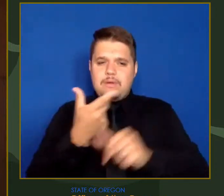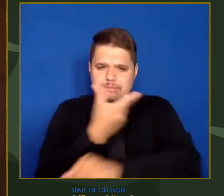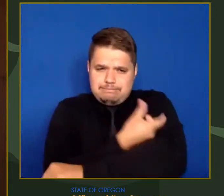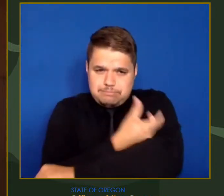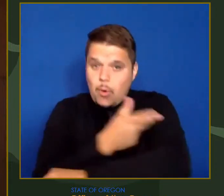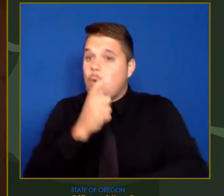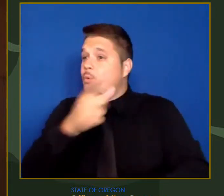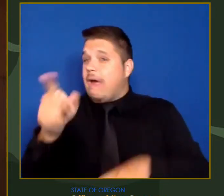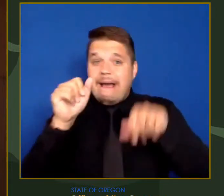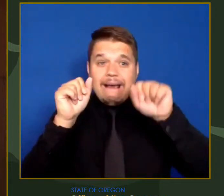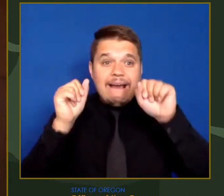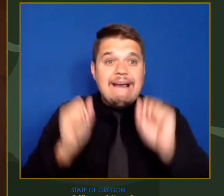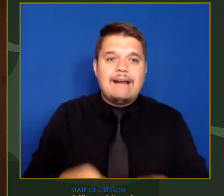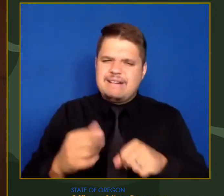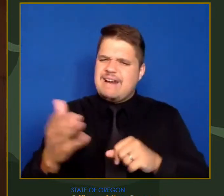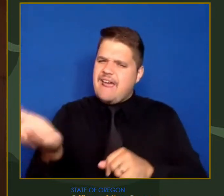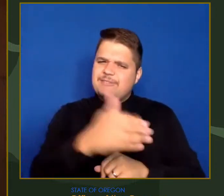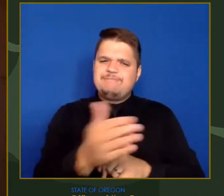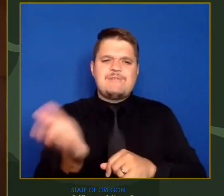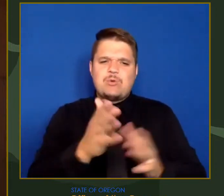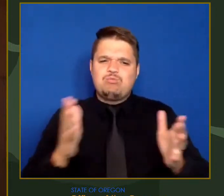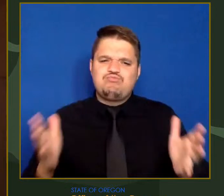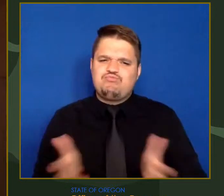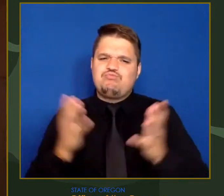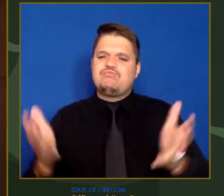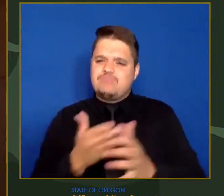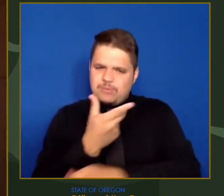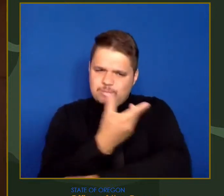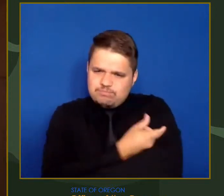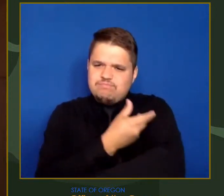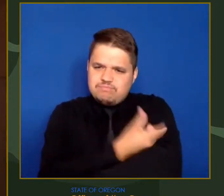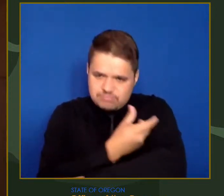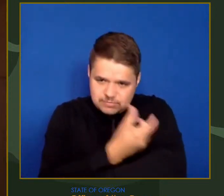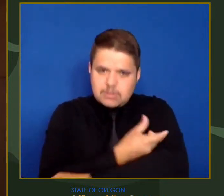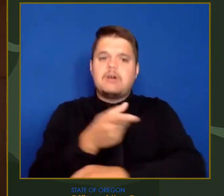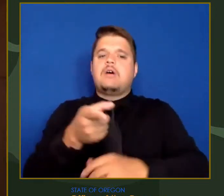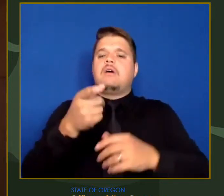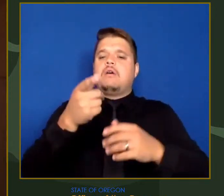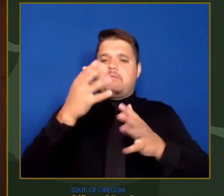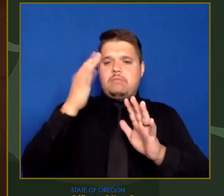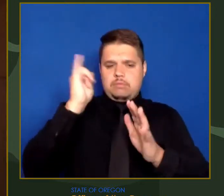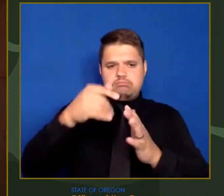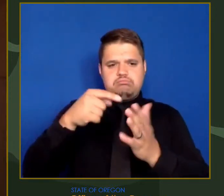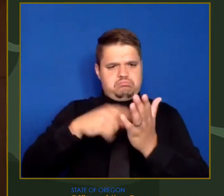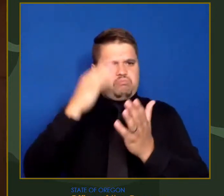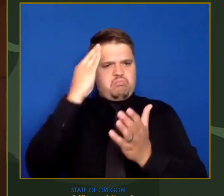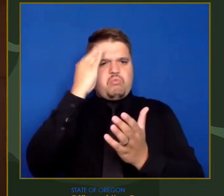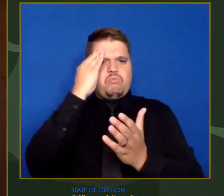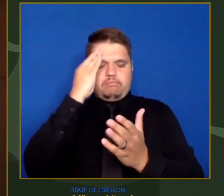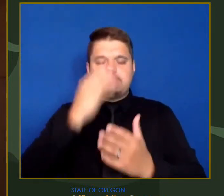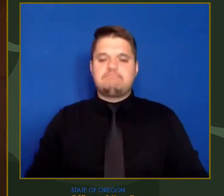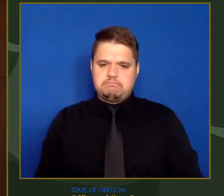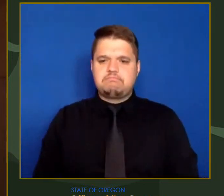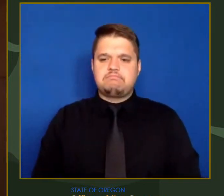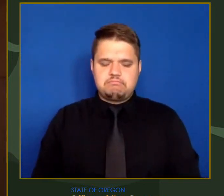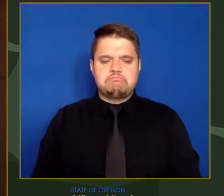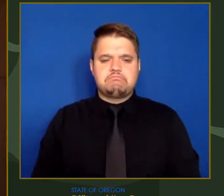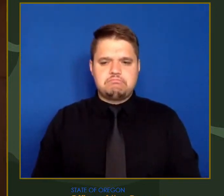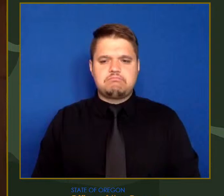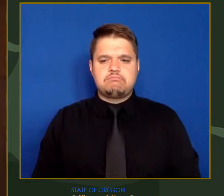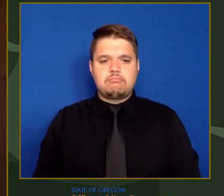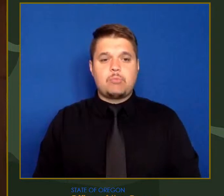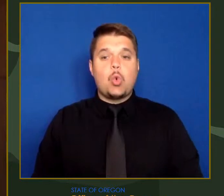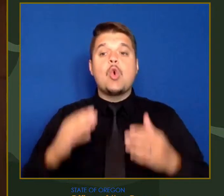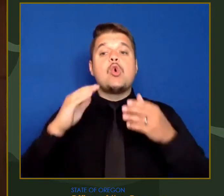vaccines. I wanted to take a moment this morning to lift up some of our community partners who have done tremendous work